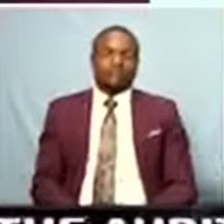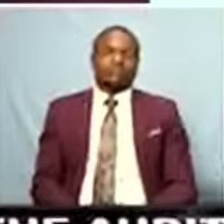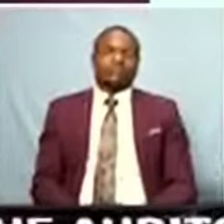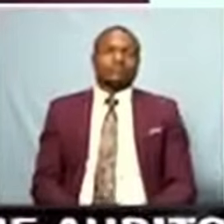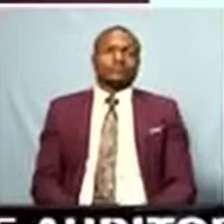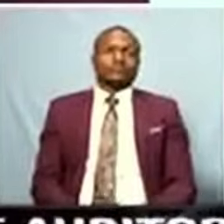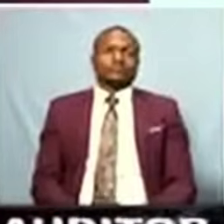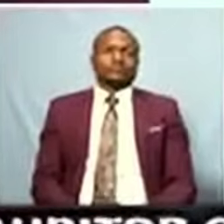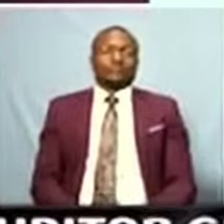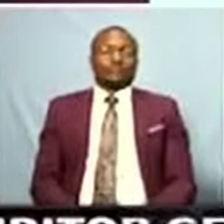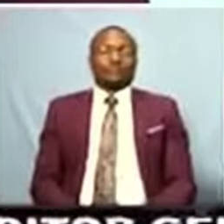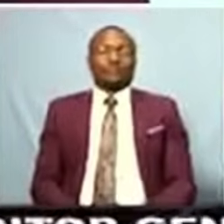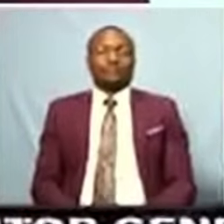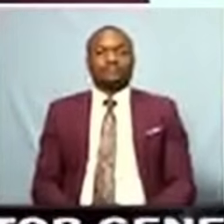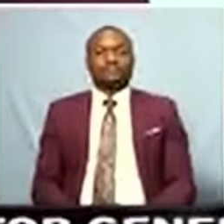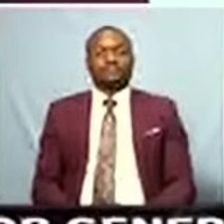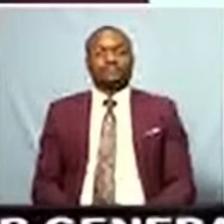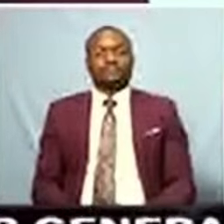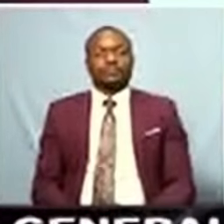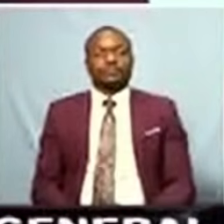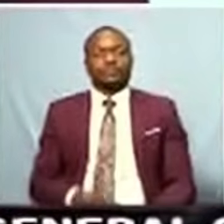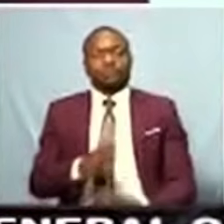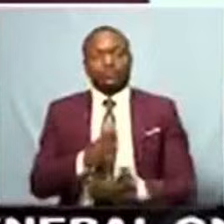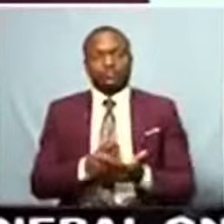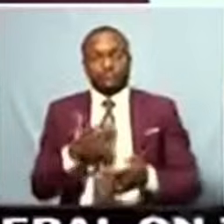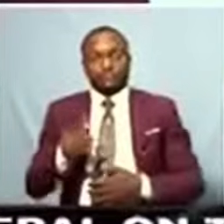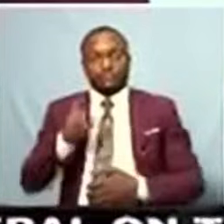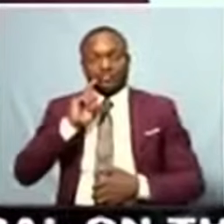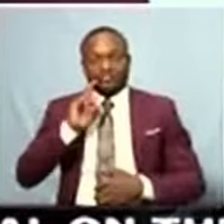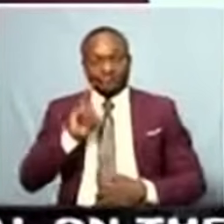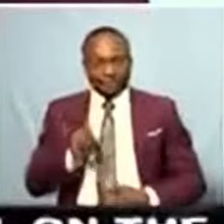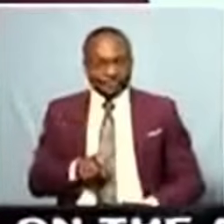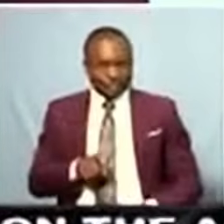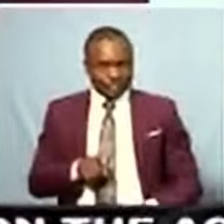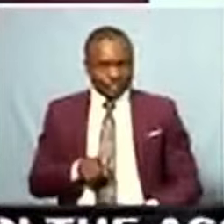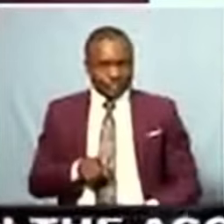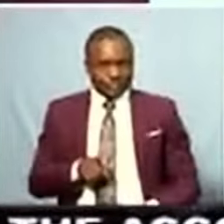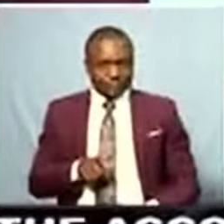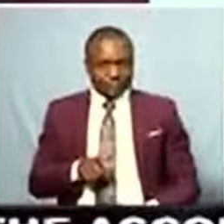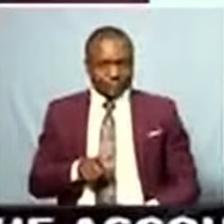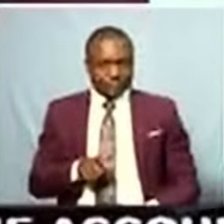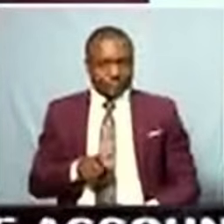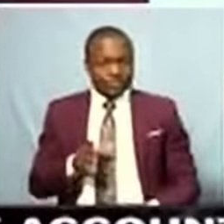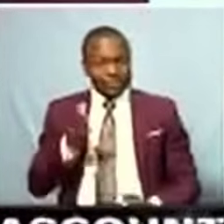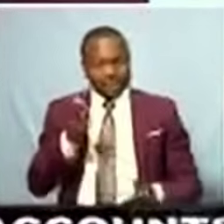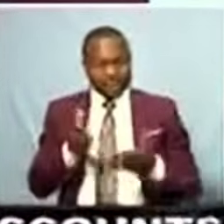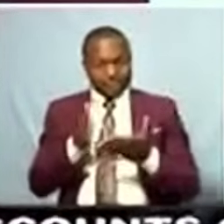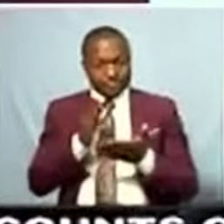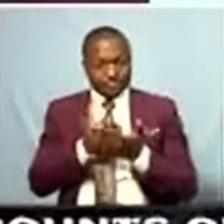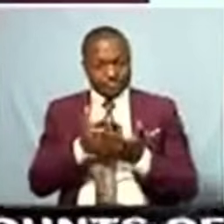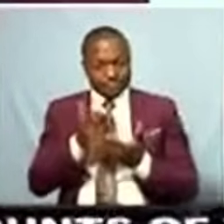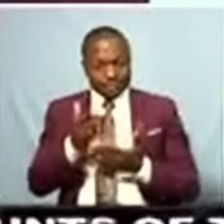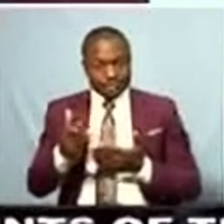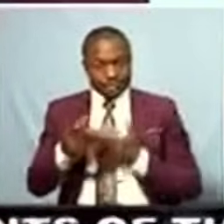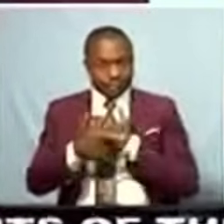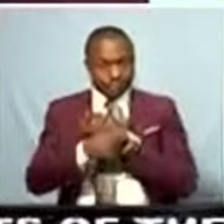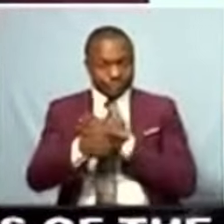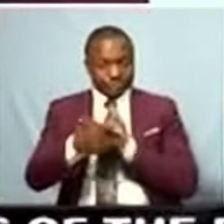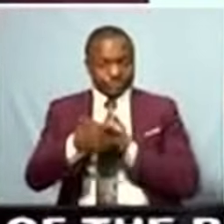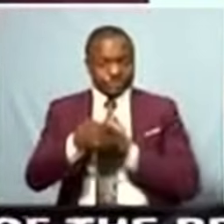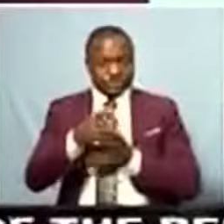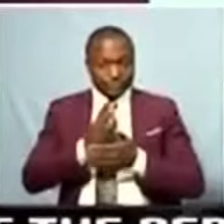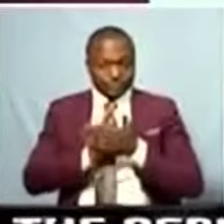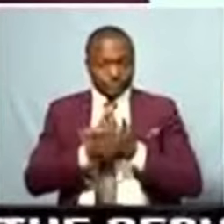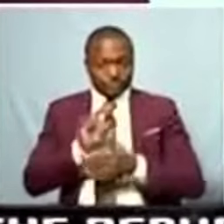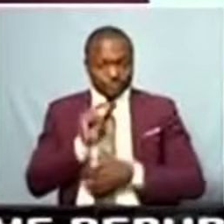that I think we need maybe procurement to guide us, the nature of